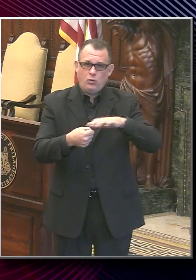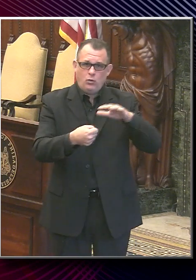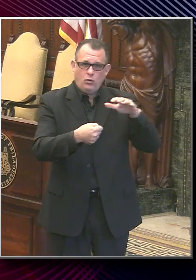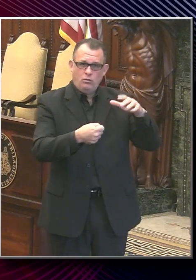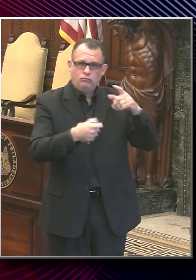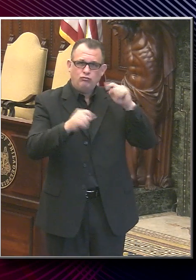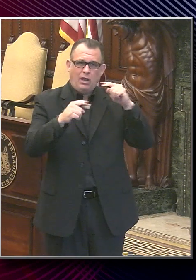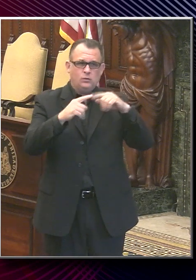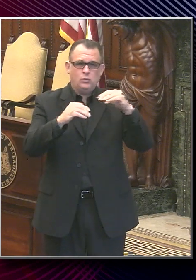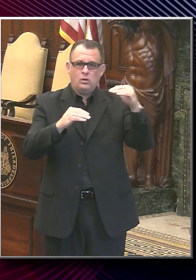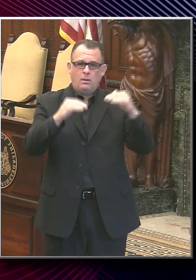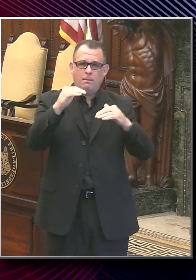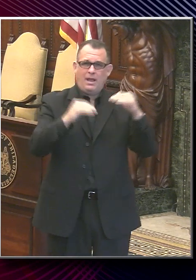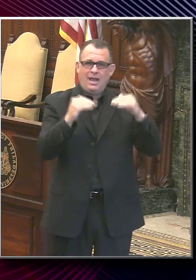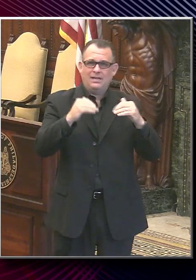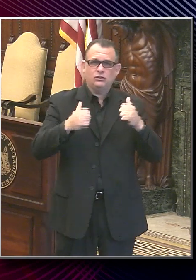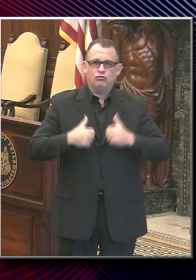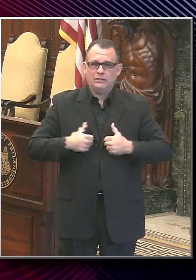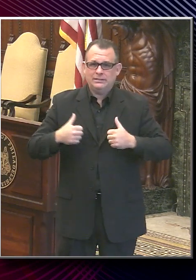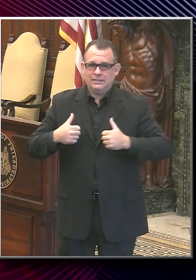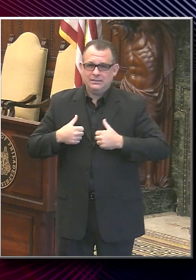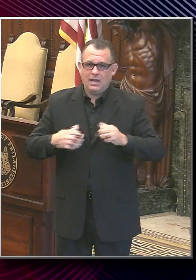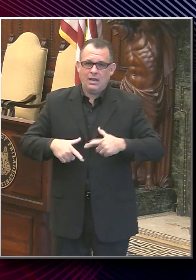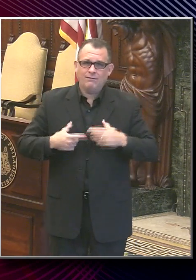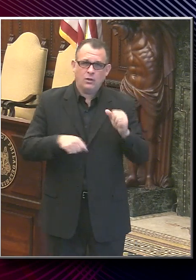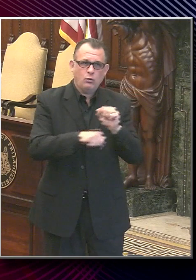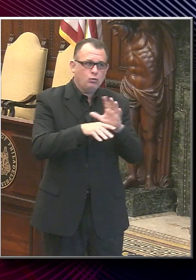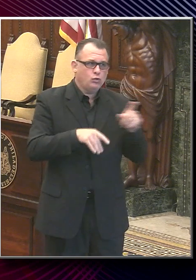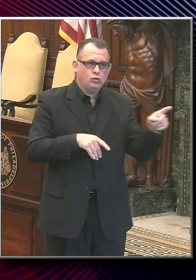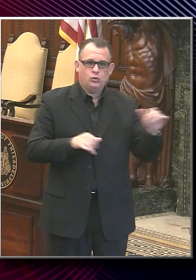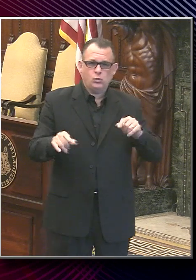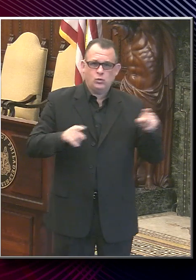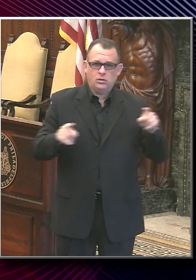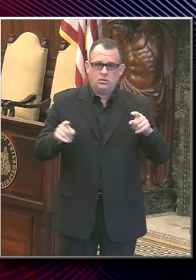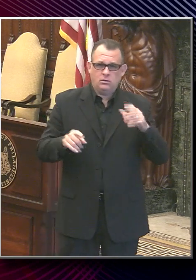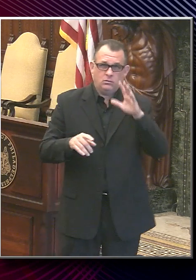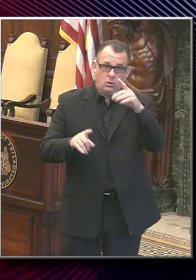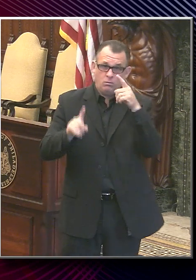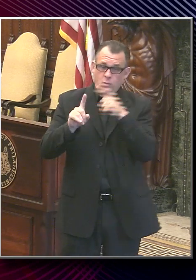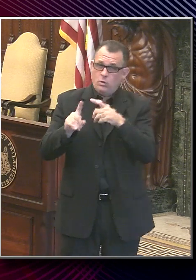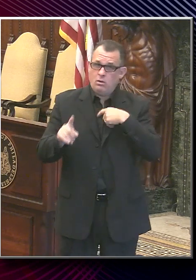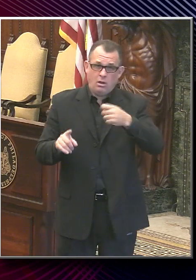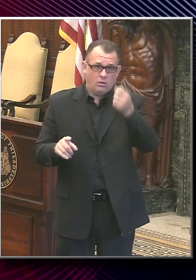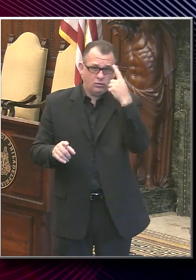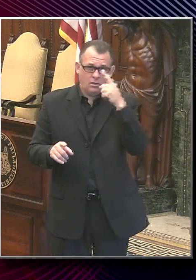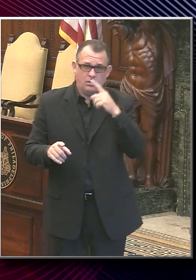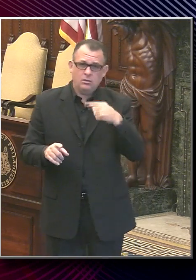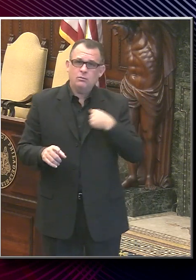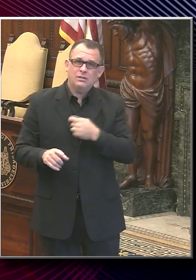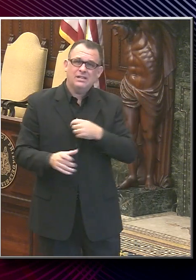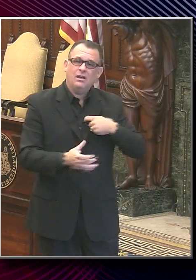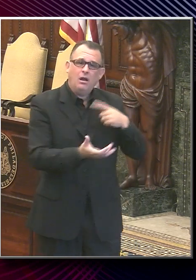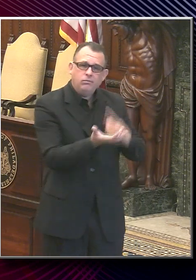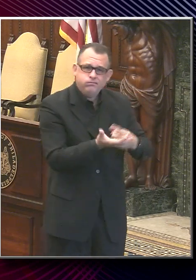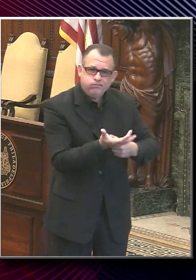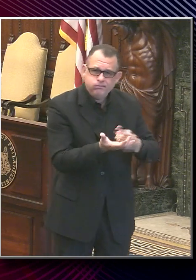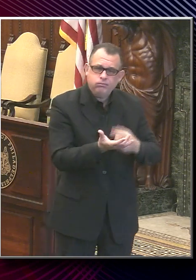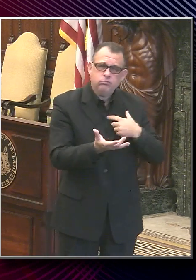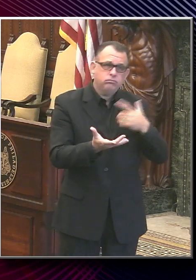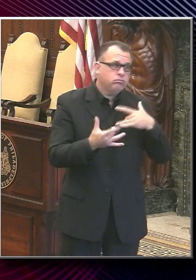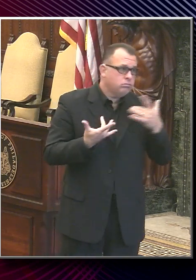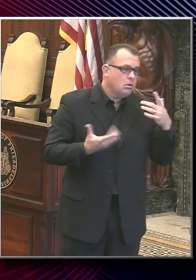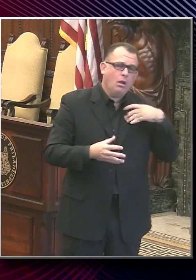needs of residents with the needs of the businesses and the workers. But I think your point is well taken, and certainly one that we'll explore and see if we can